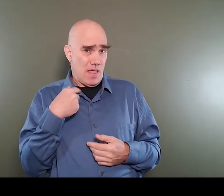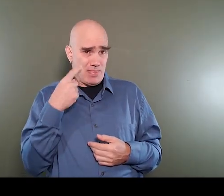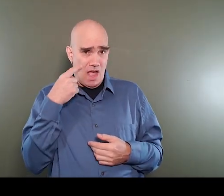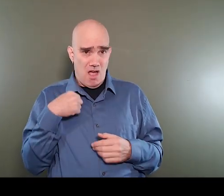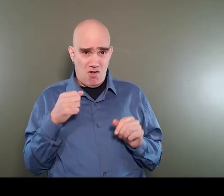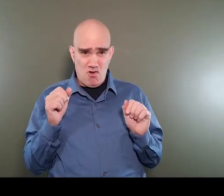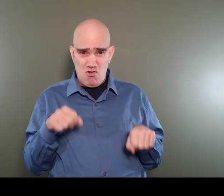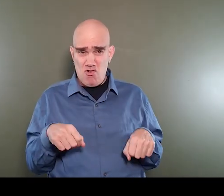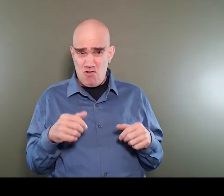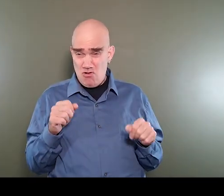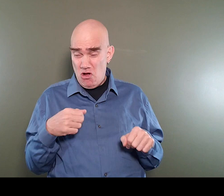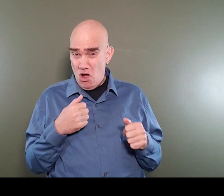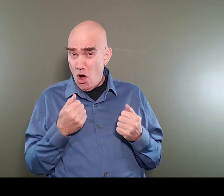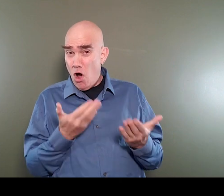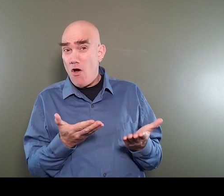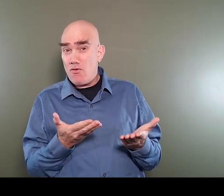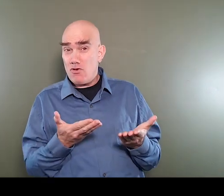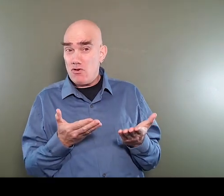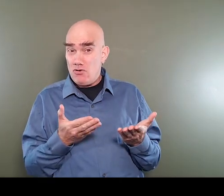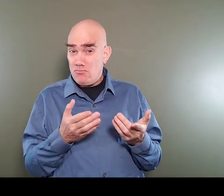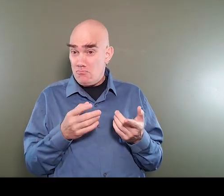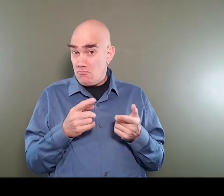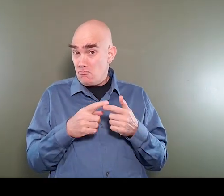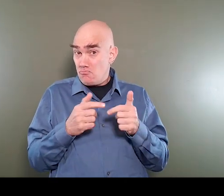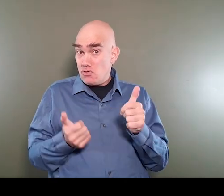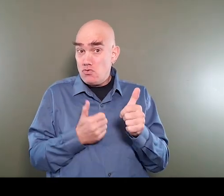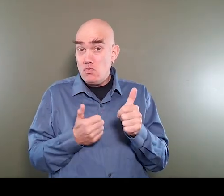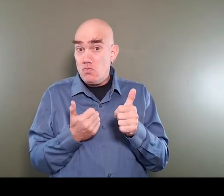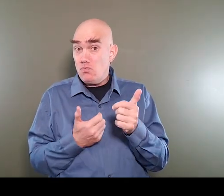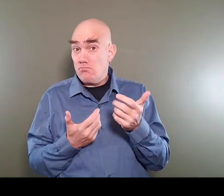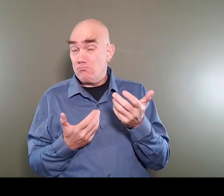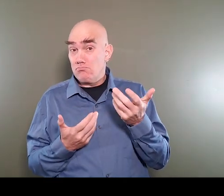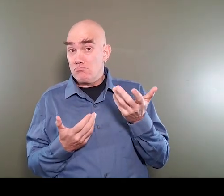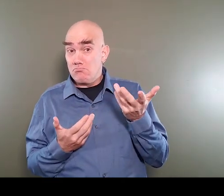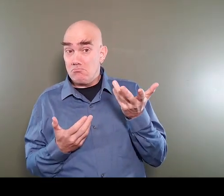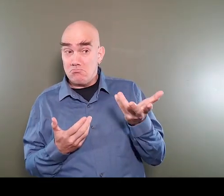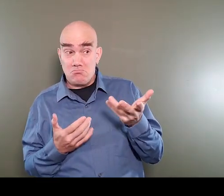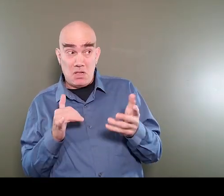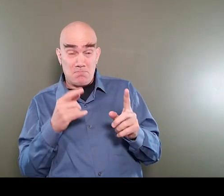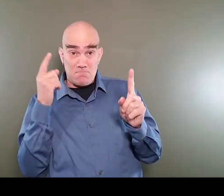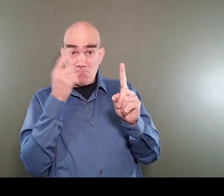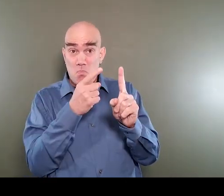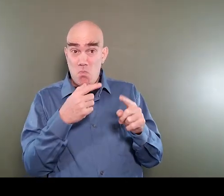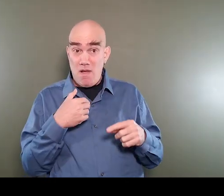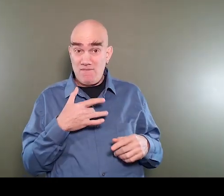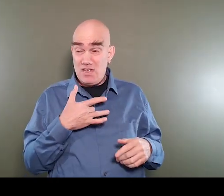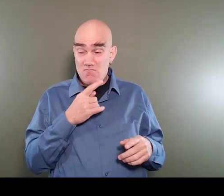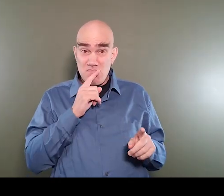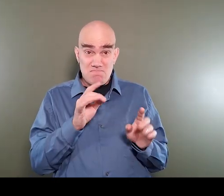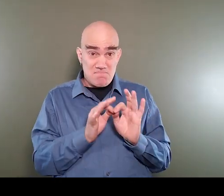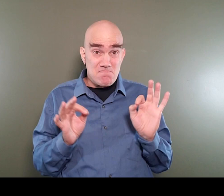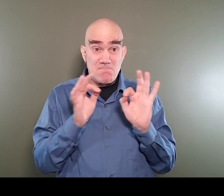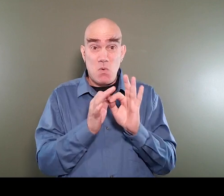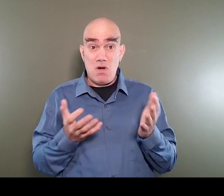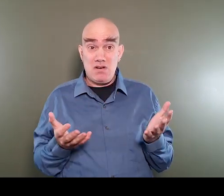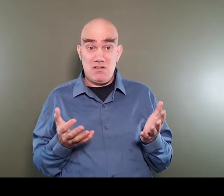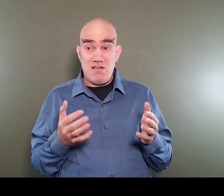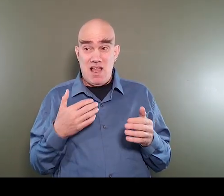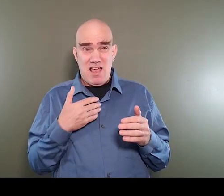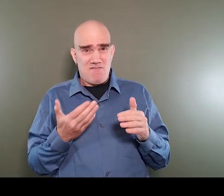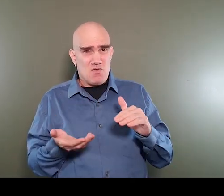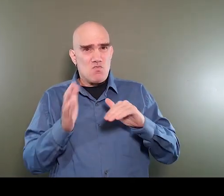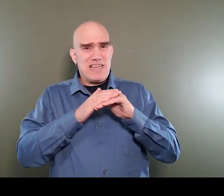that I thought I could offer in order to pursue the mission that I thought was important